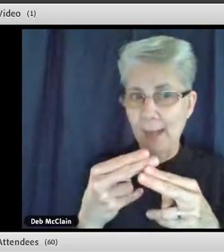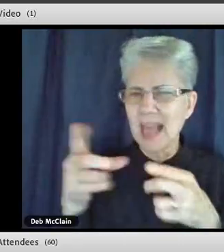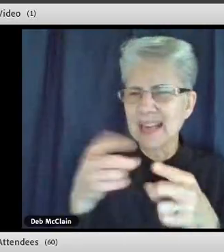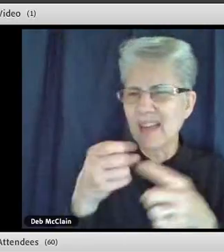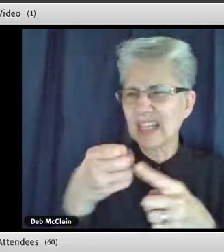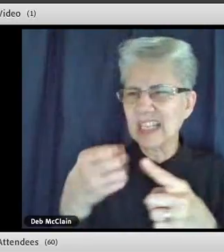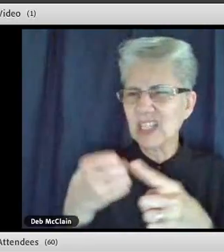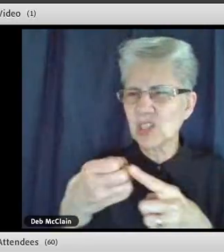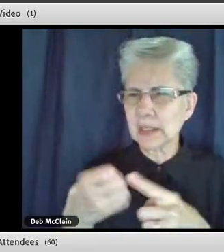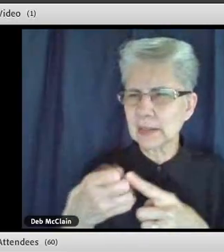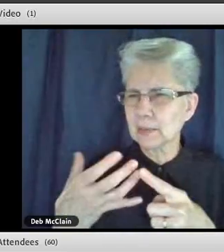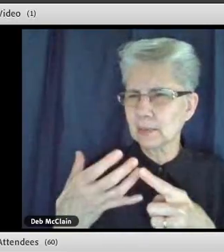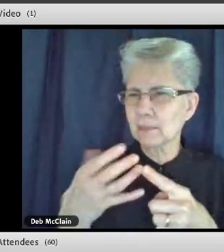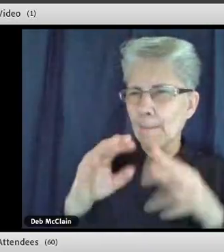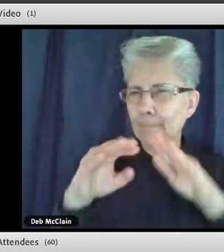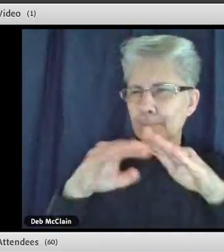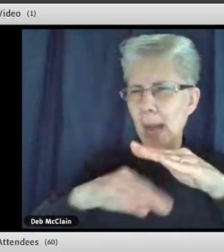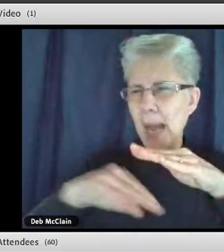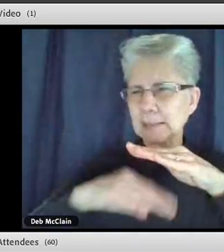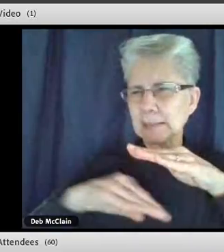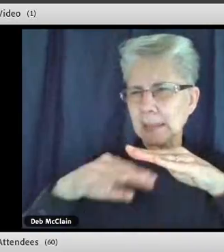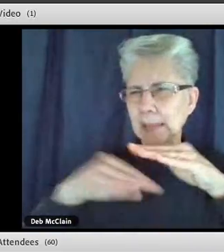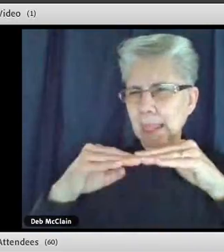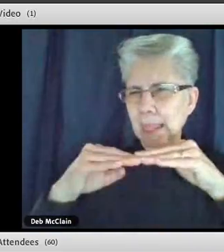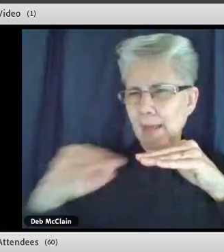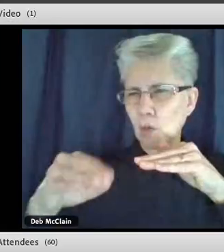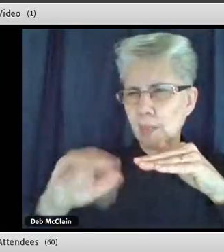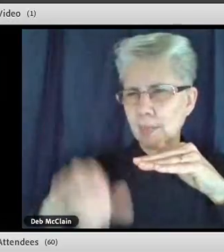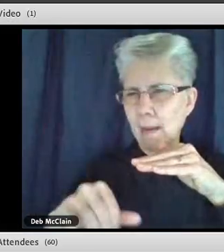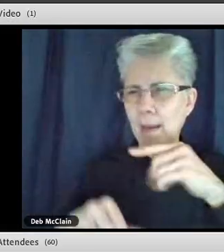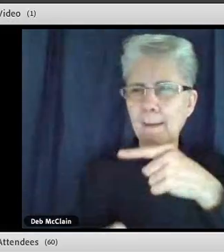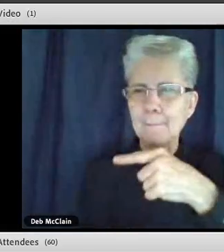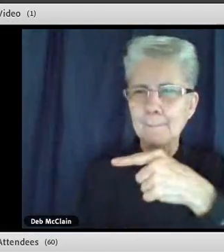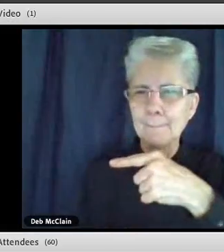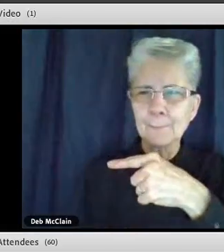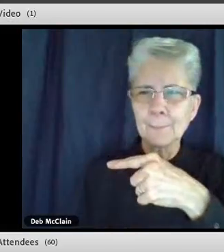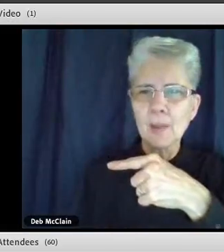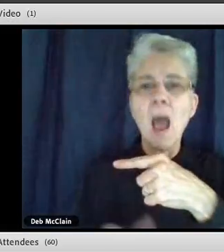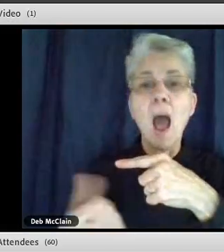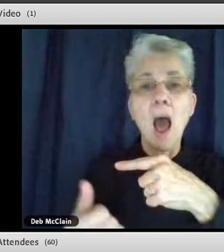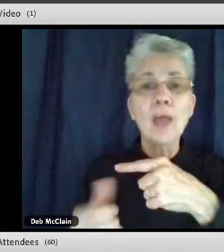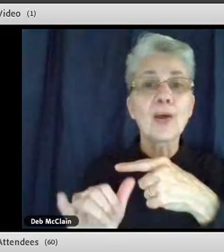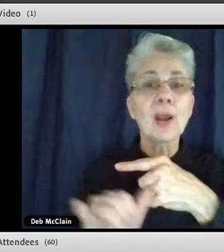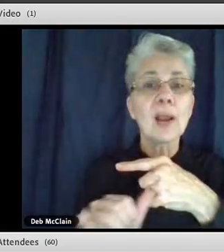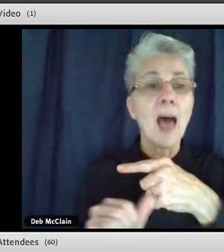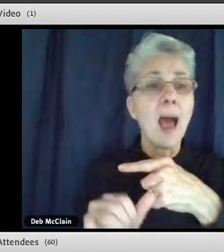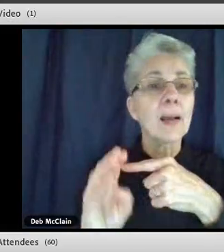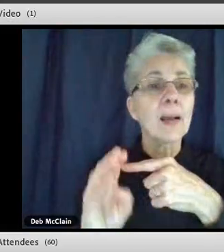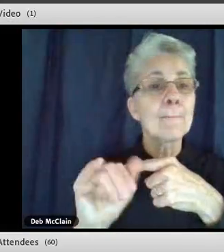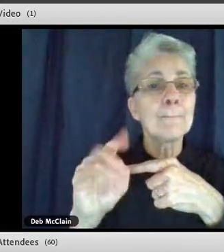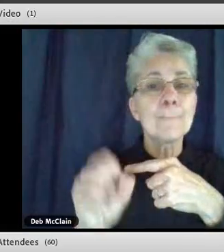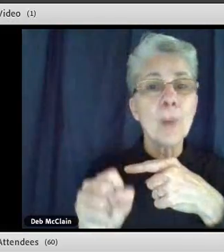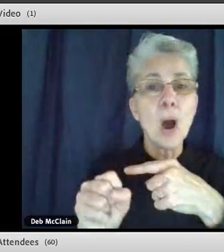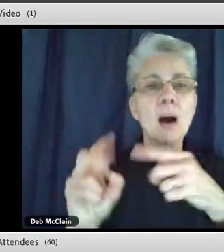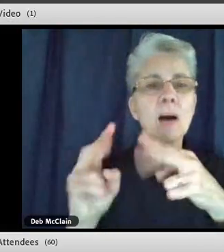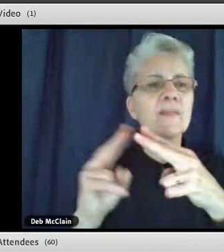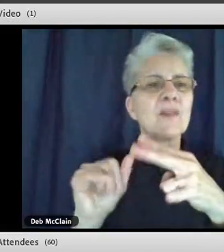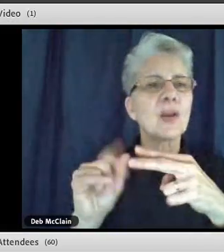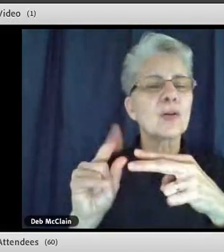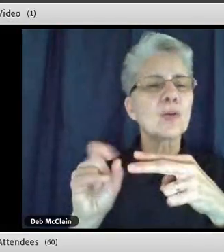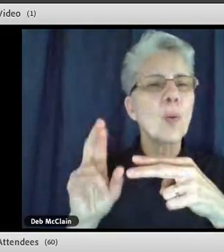just at the very basic level. You can see here there's other standards like mods and VRA Core.